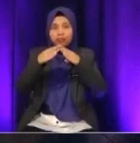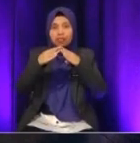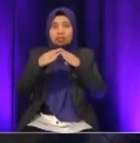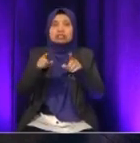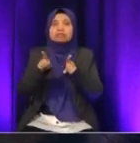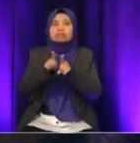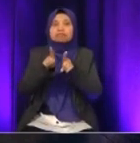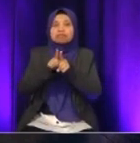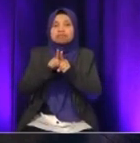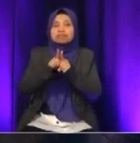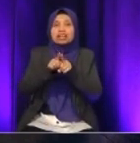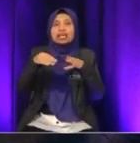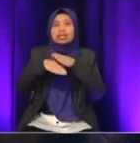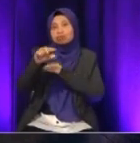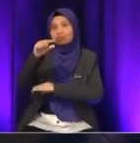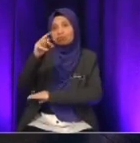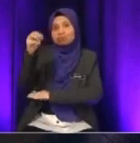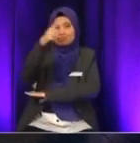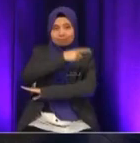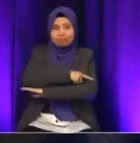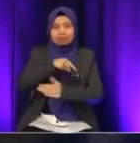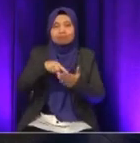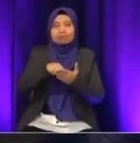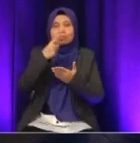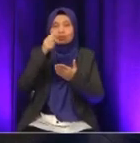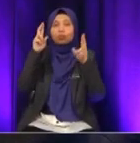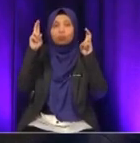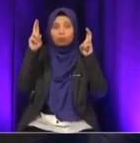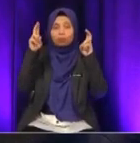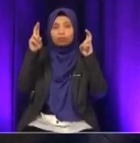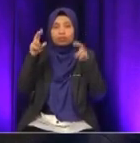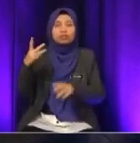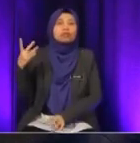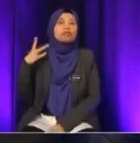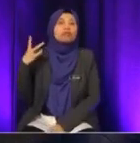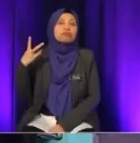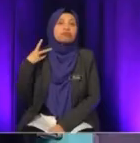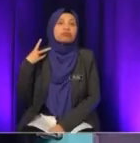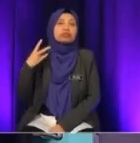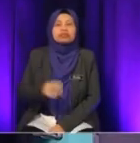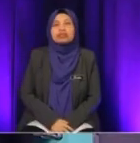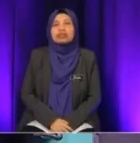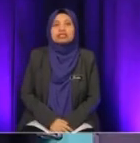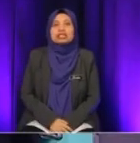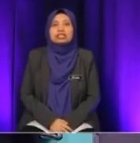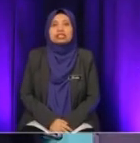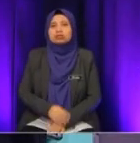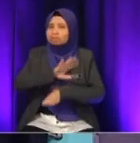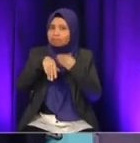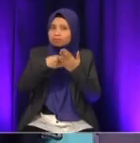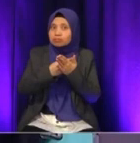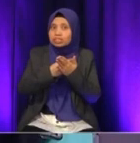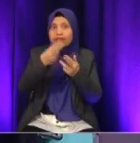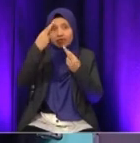us virtually. So please yes, tell us, bring us on this topic of volunteering aspirations. Okay, so why don't we ask our students, are they ready for the lesson